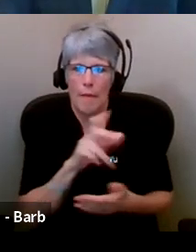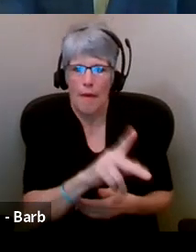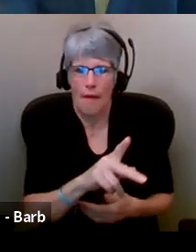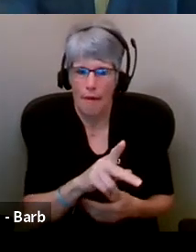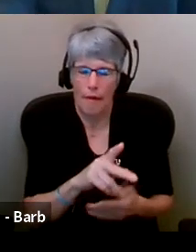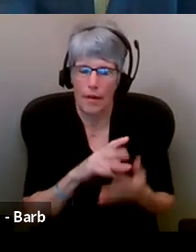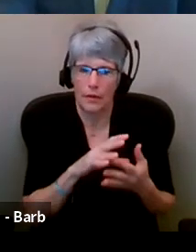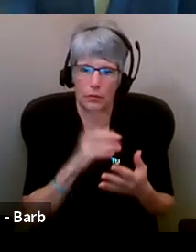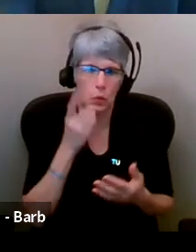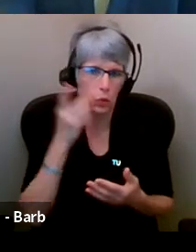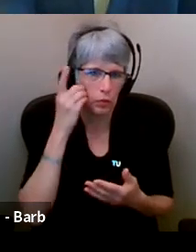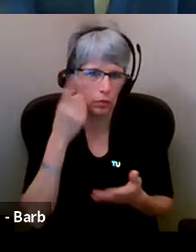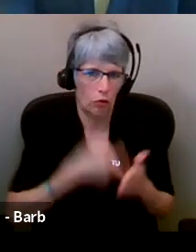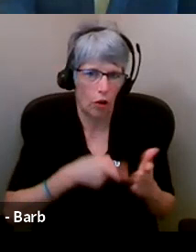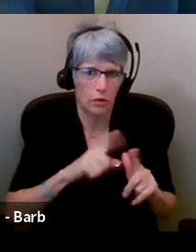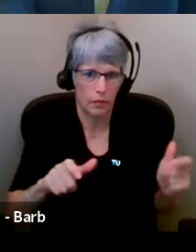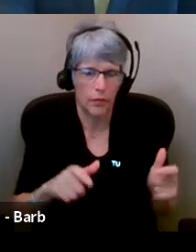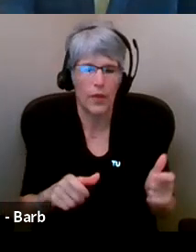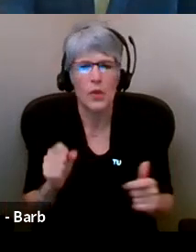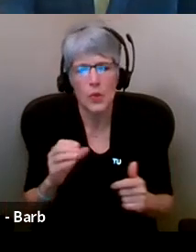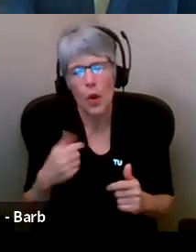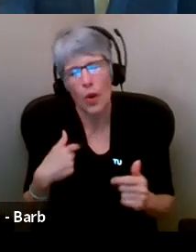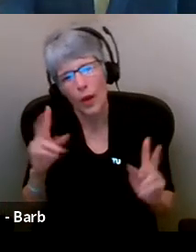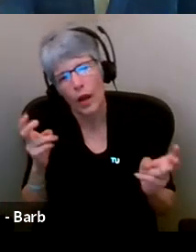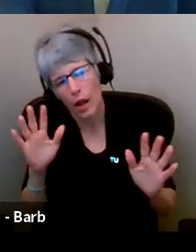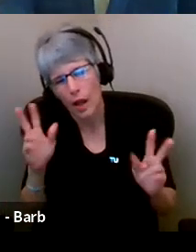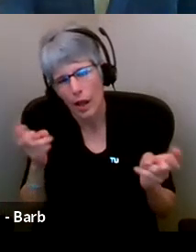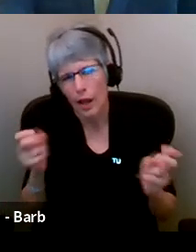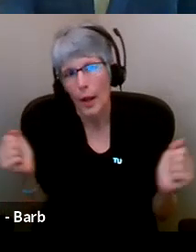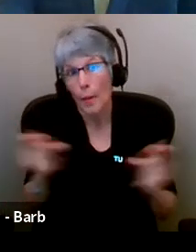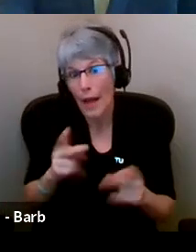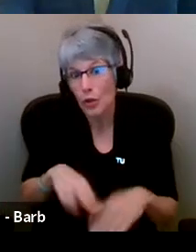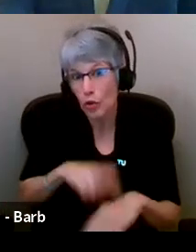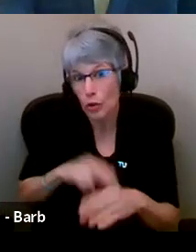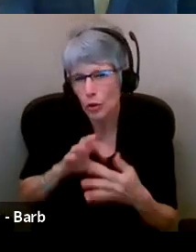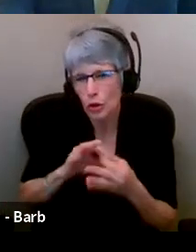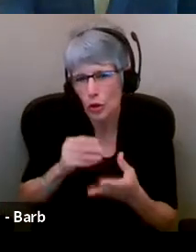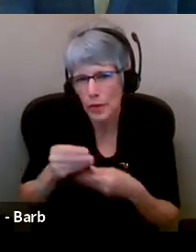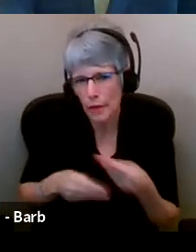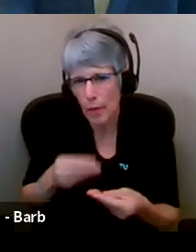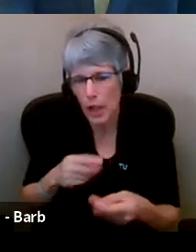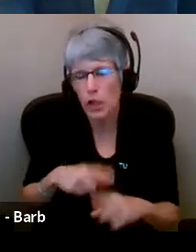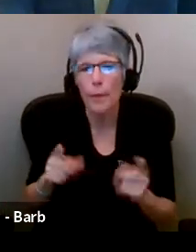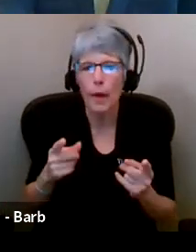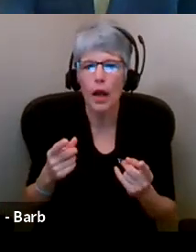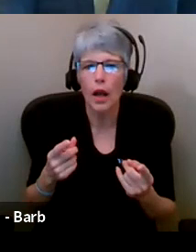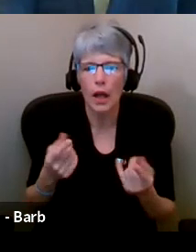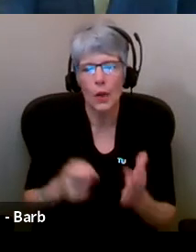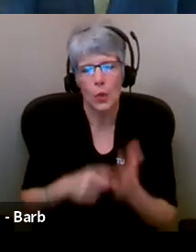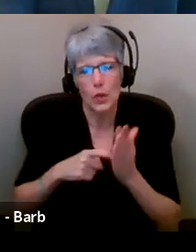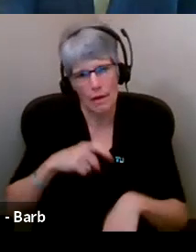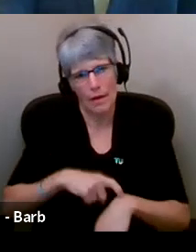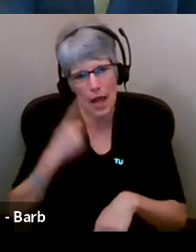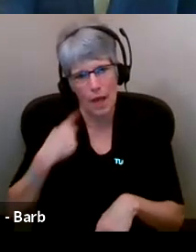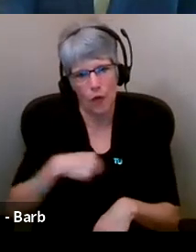we are returning to normal in terms of our budget. But it's going to take a while for us to be